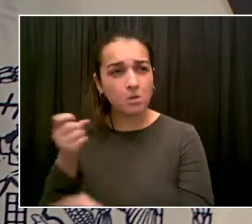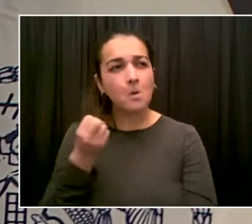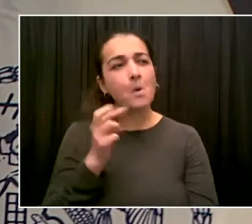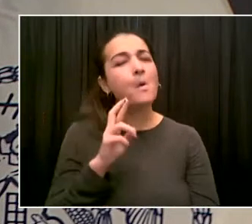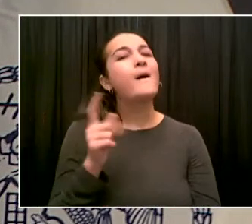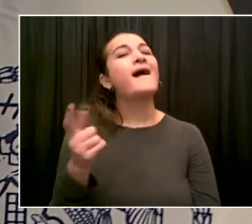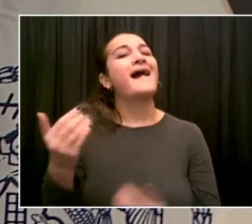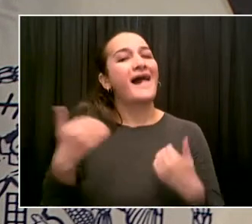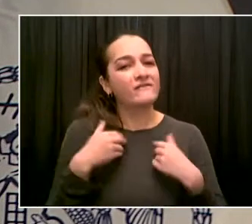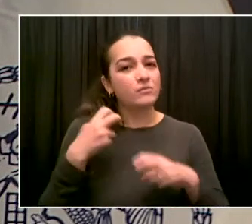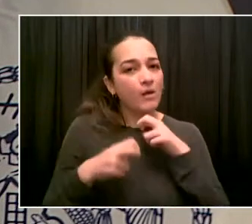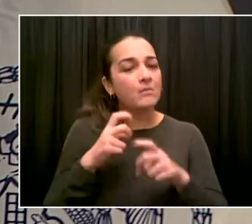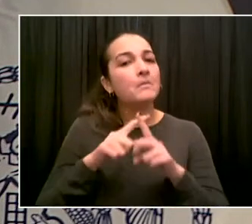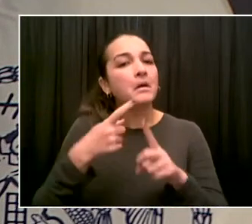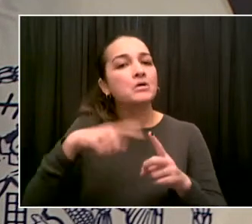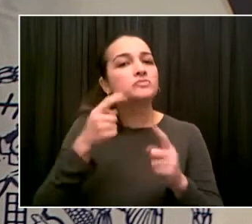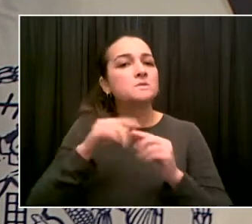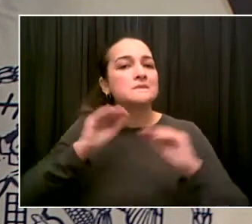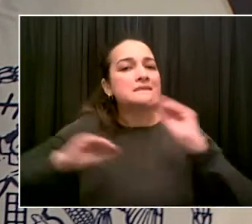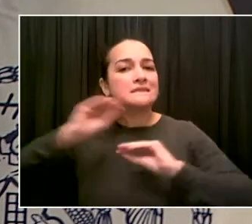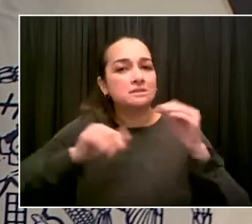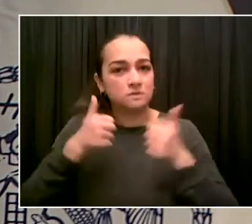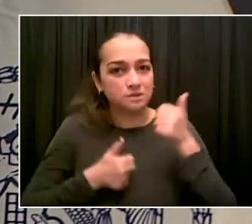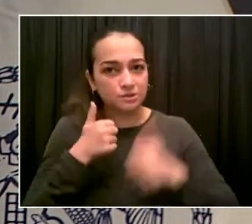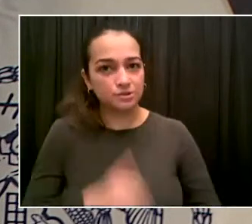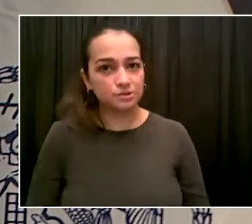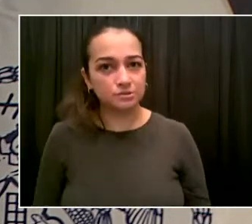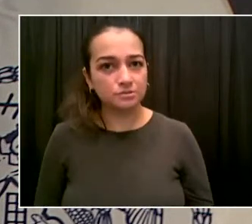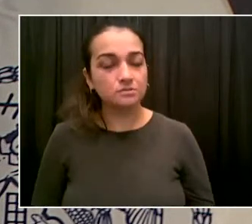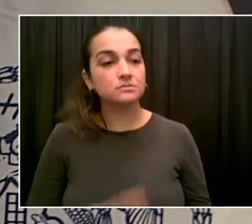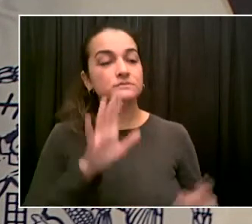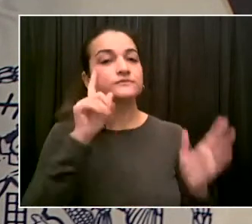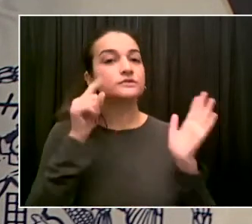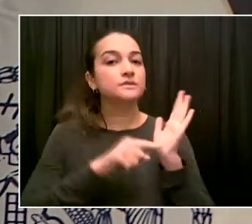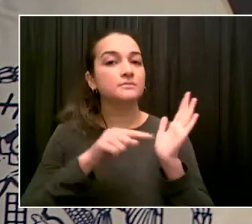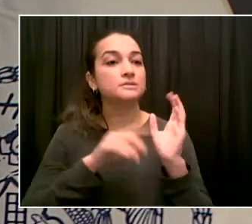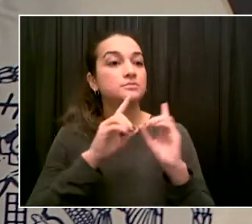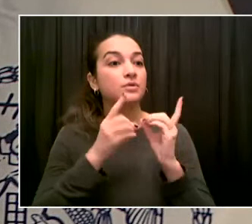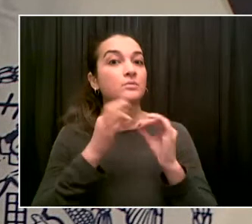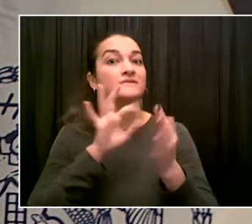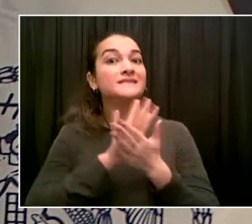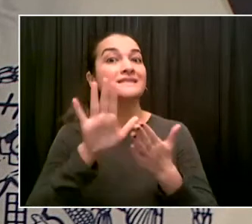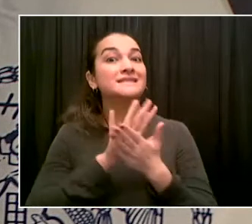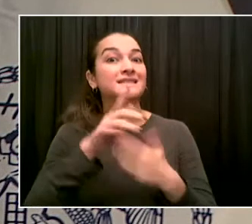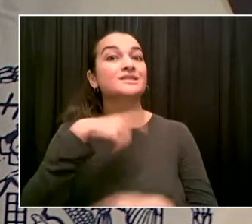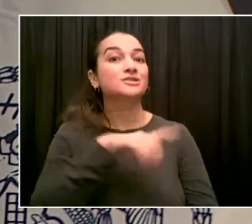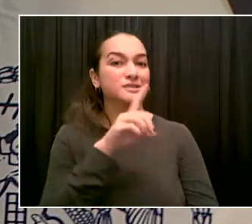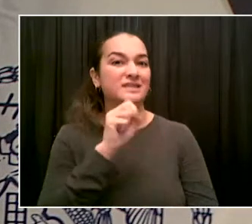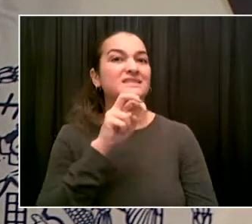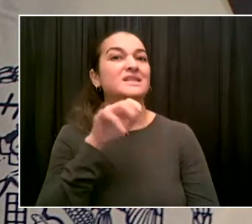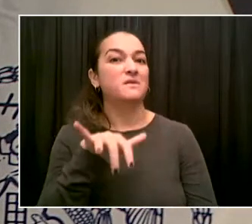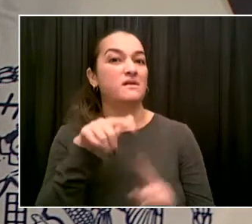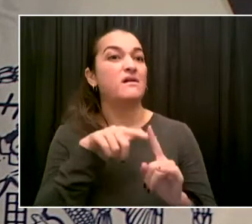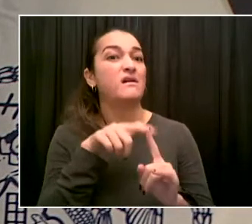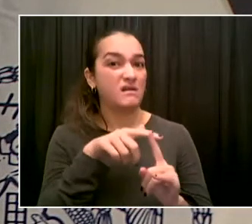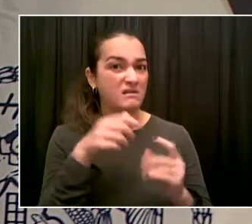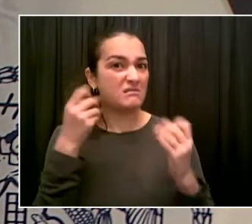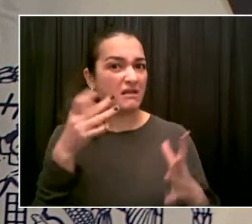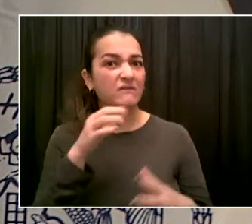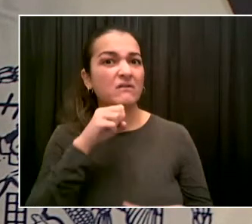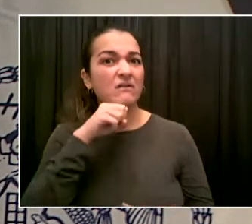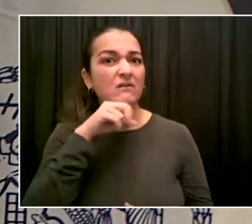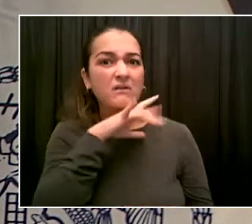delay in trash pickup is an impact. And with folks who are on the fire